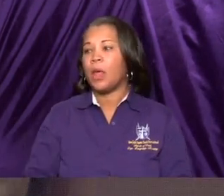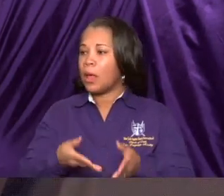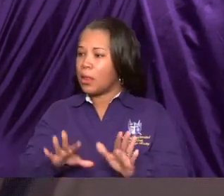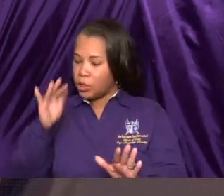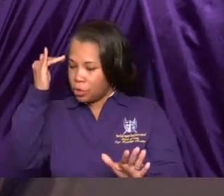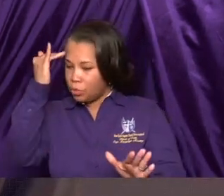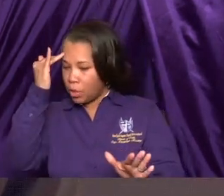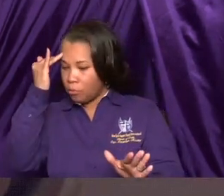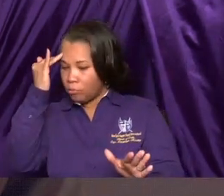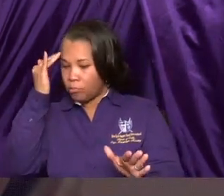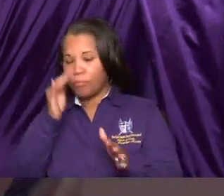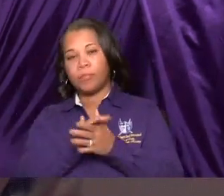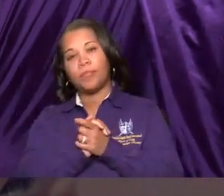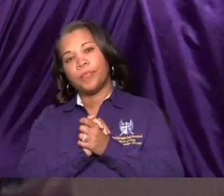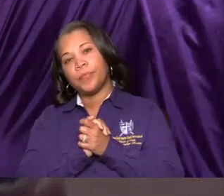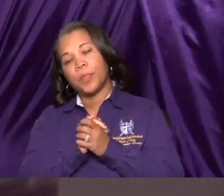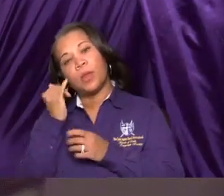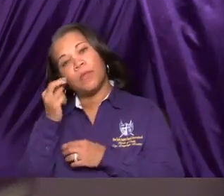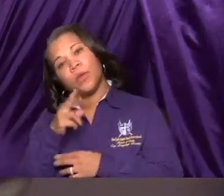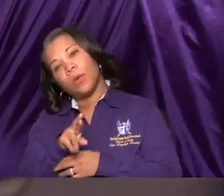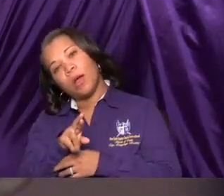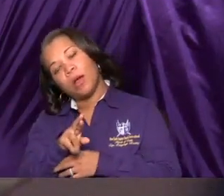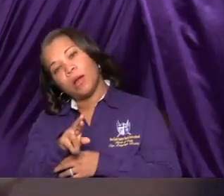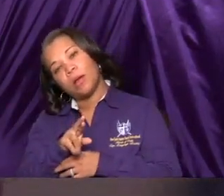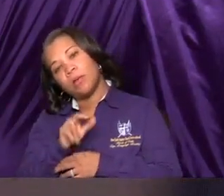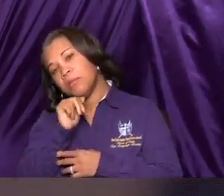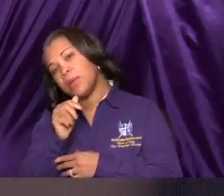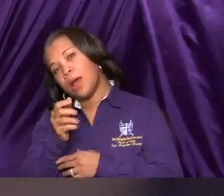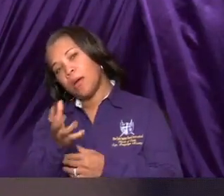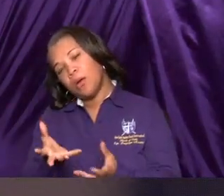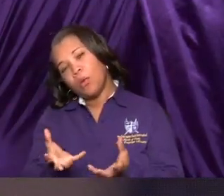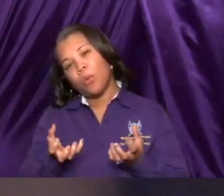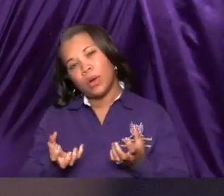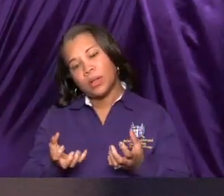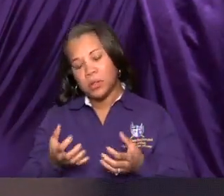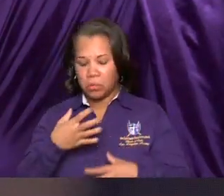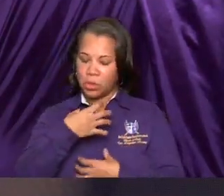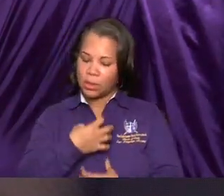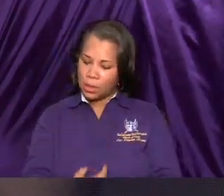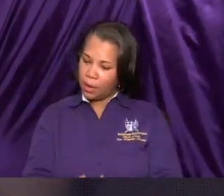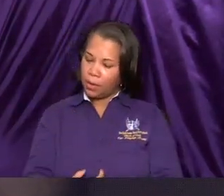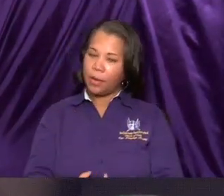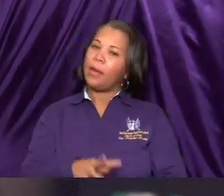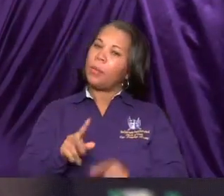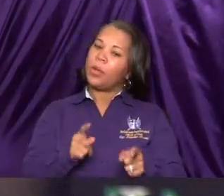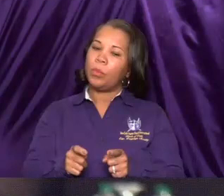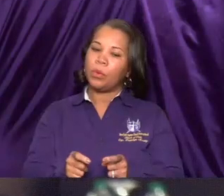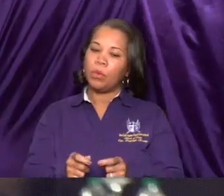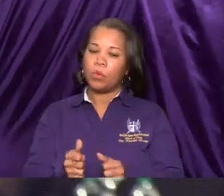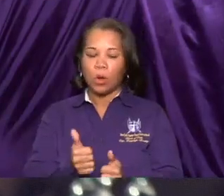know that if you are unwanted and invisible, that people will walk right past